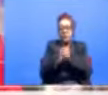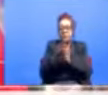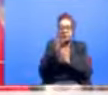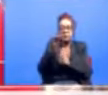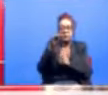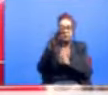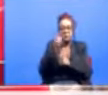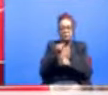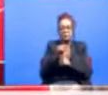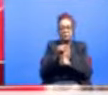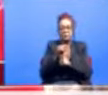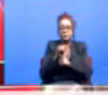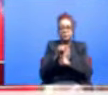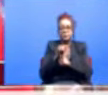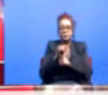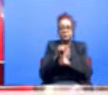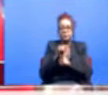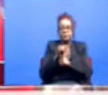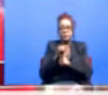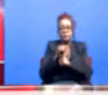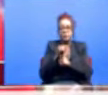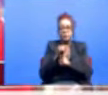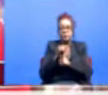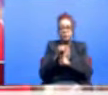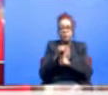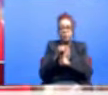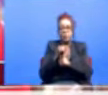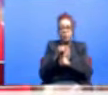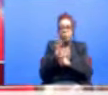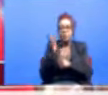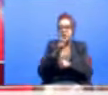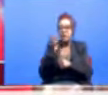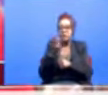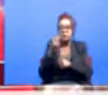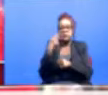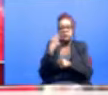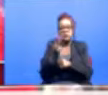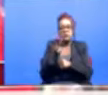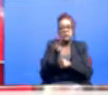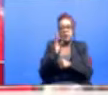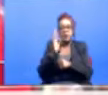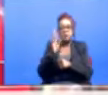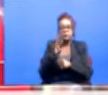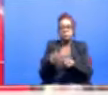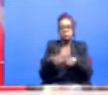Rita. Atujawahi kuona Rita amekosana na mtu.